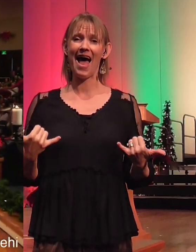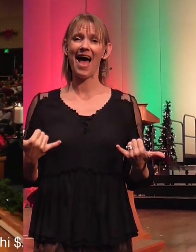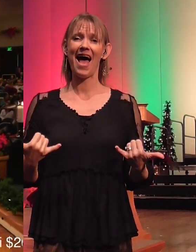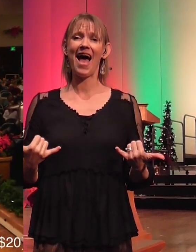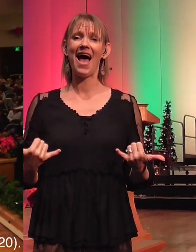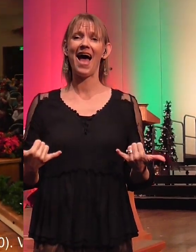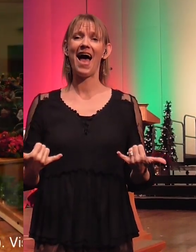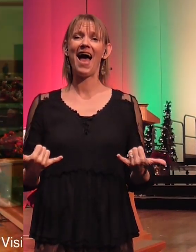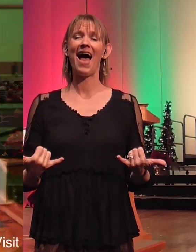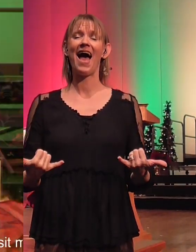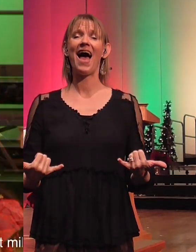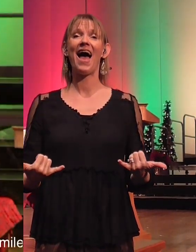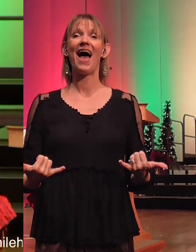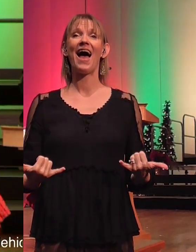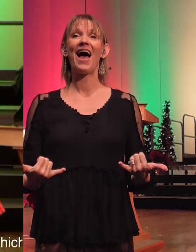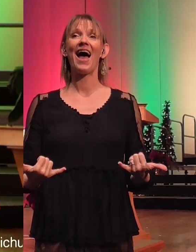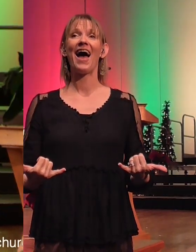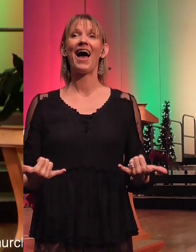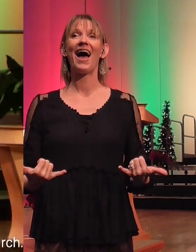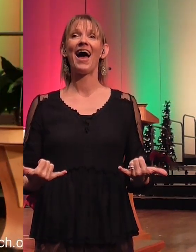now.